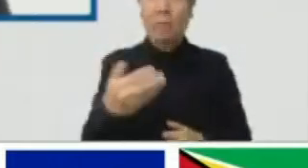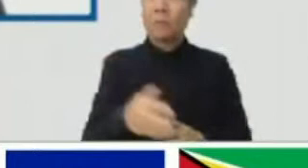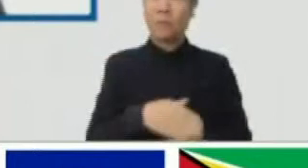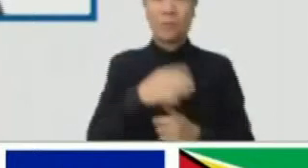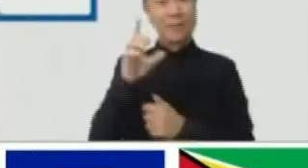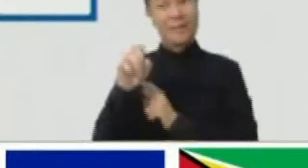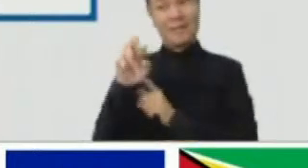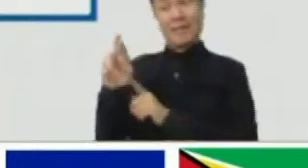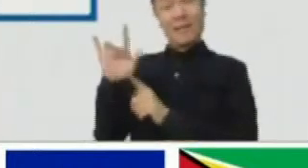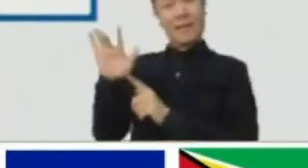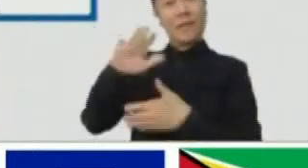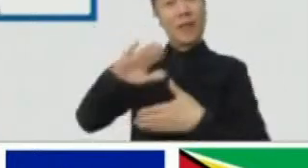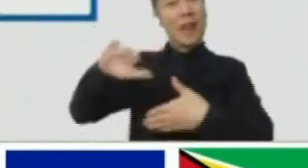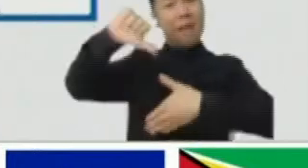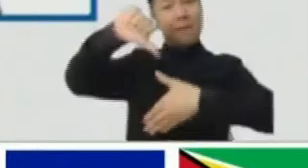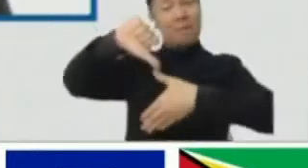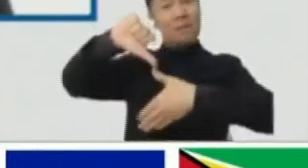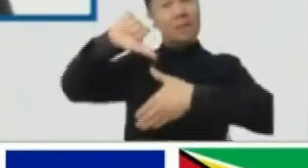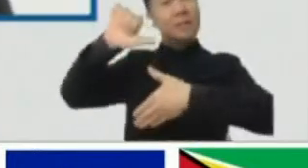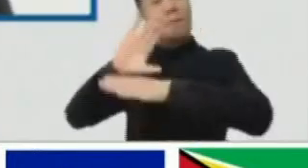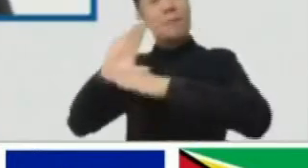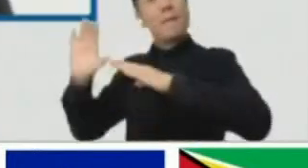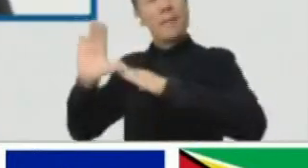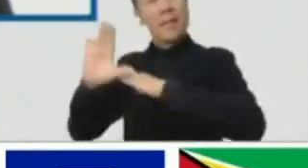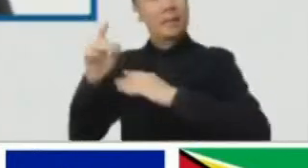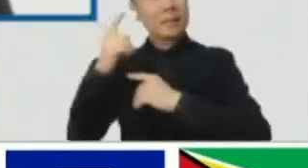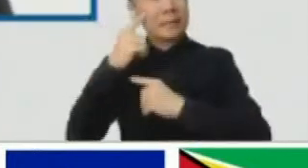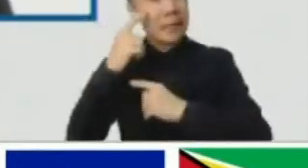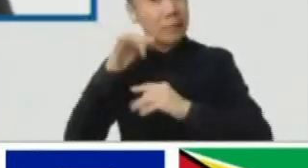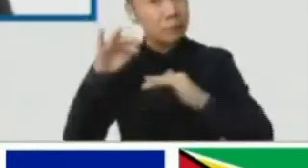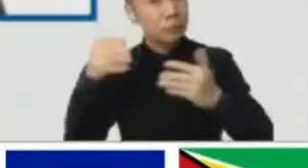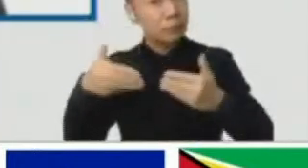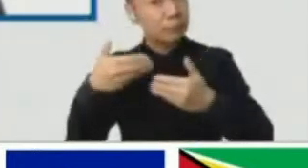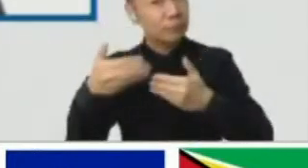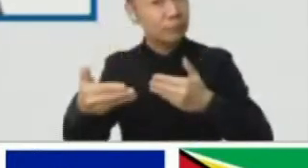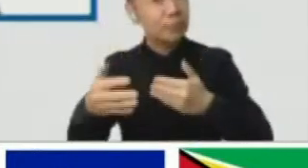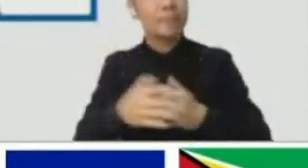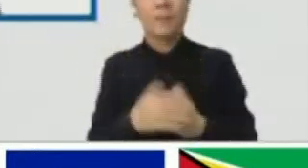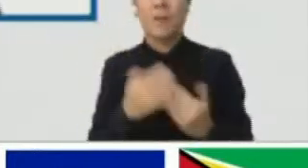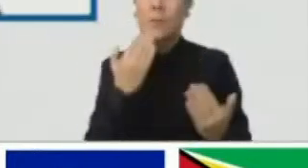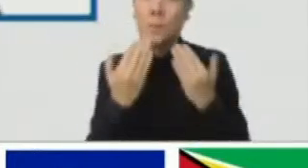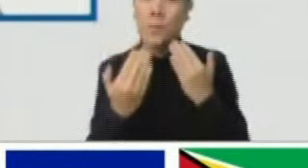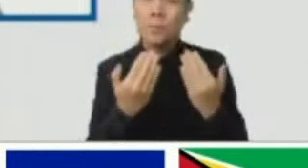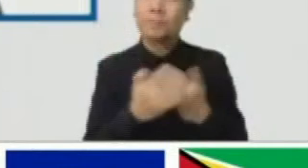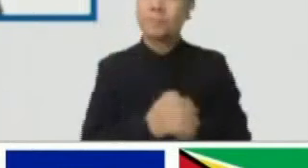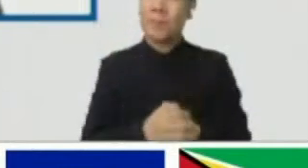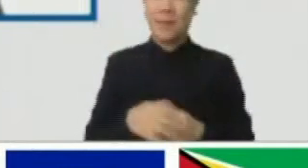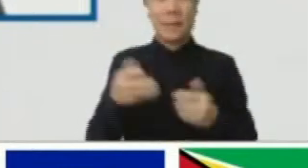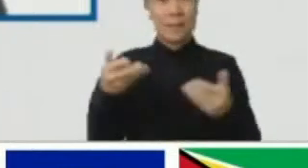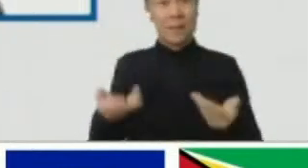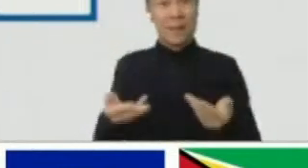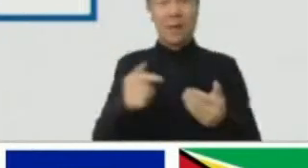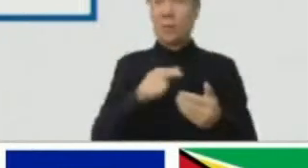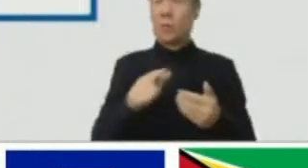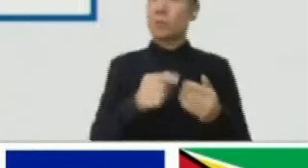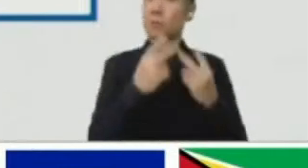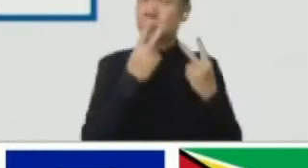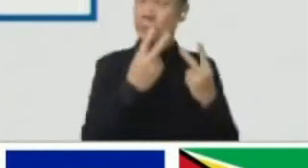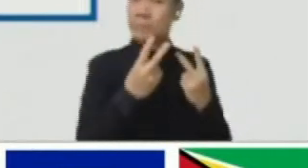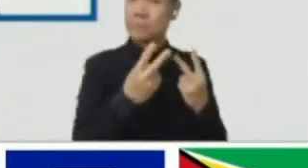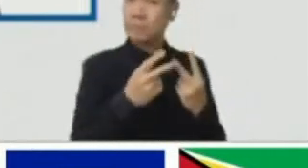America and the Caribbean. This document its role as a major contributor to knowledge